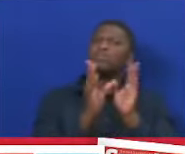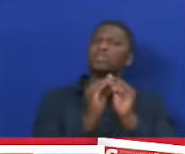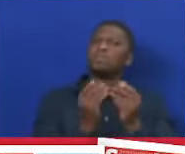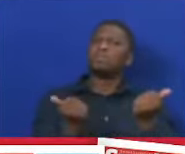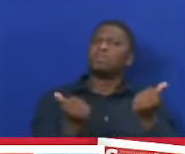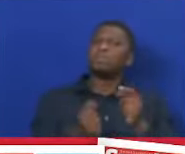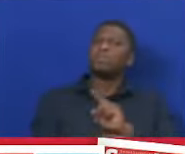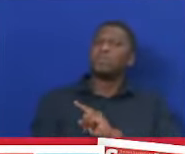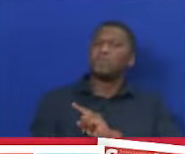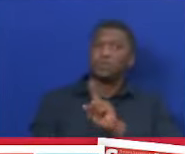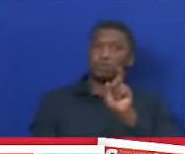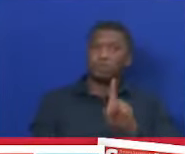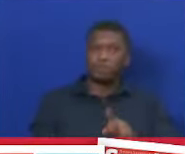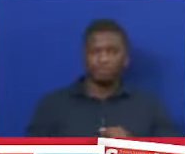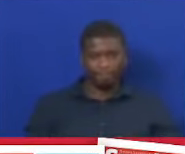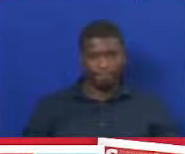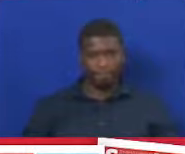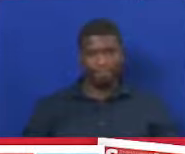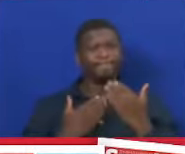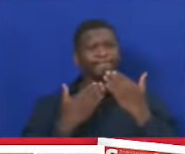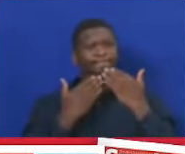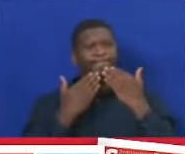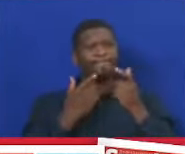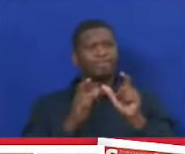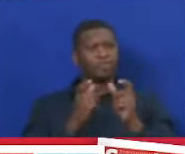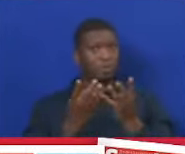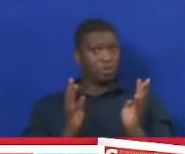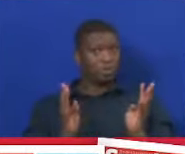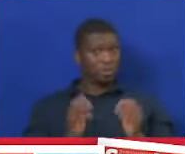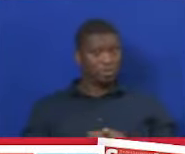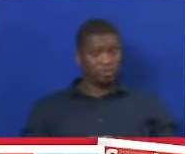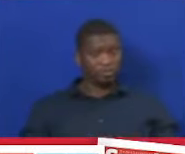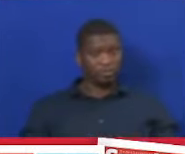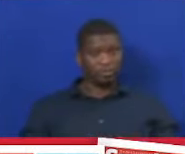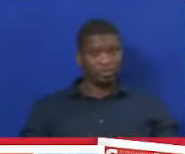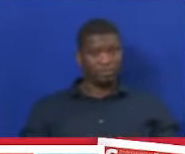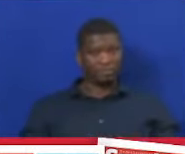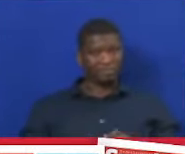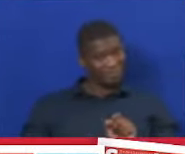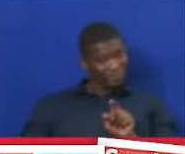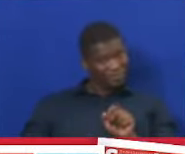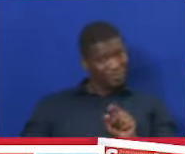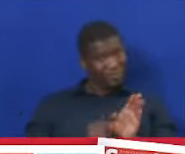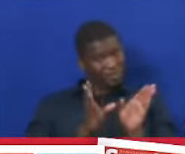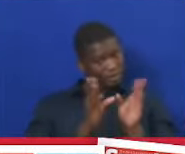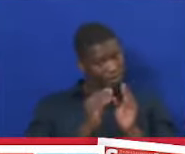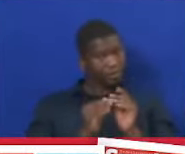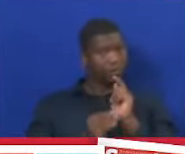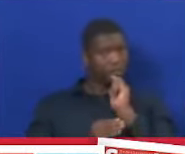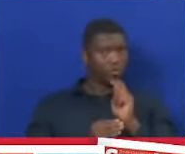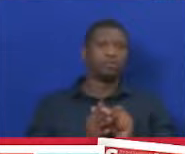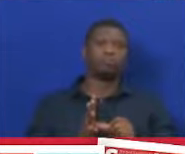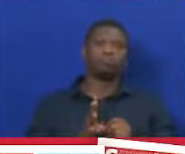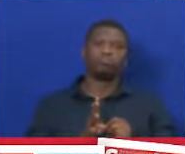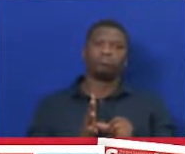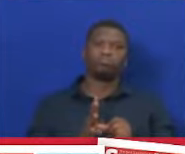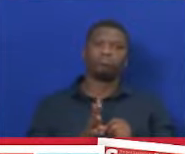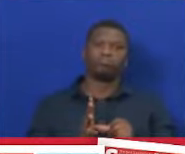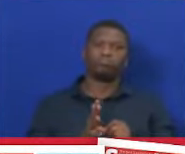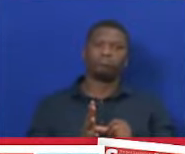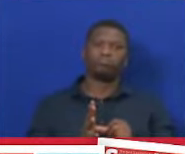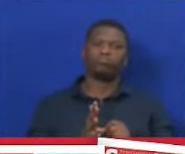Thank you, Commissioners. It was deemed necessary to conduct the